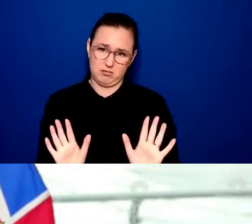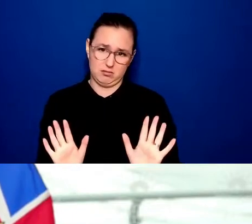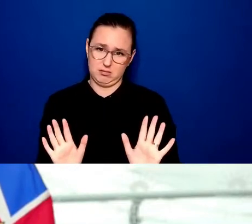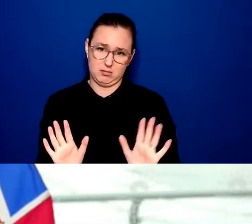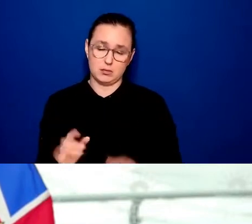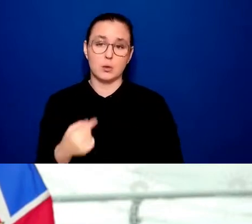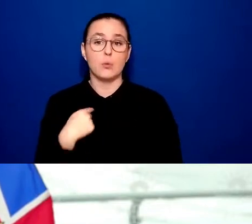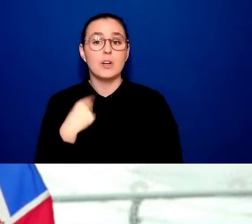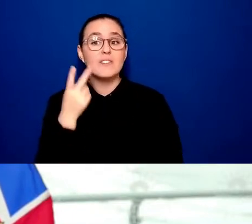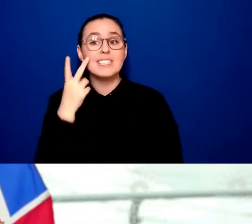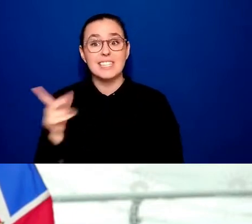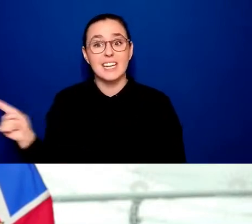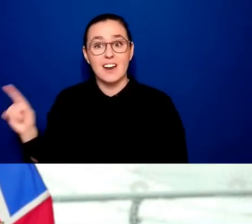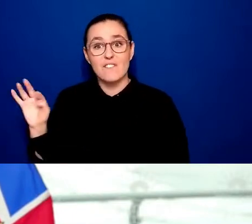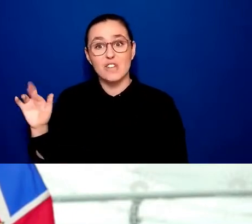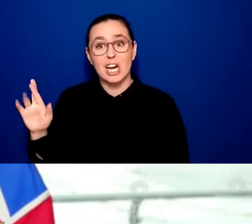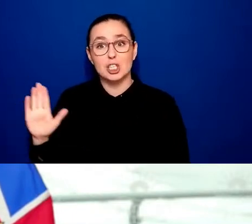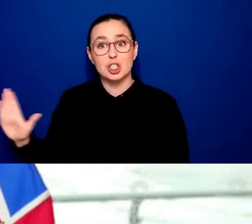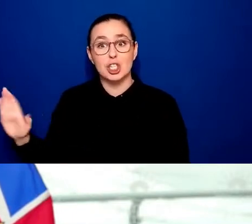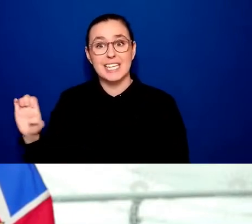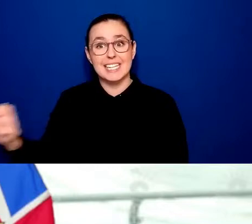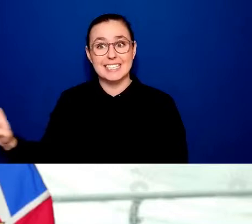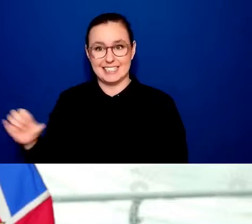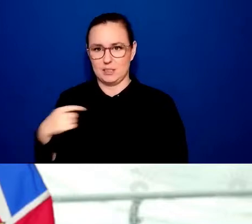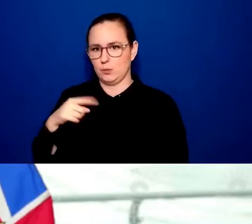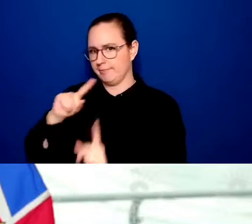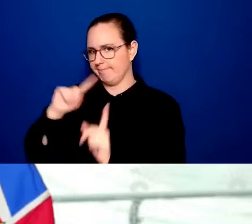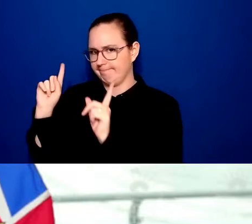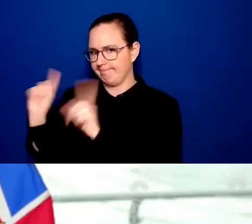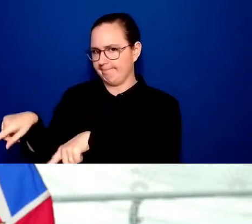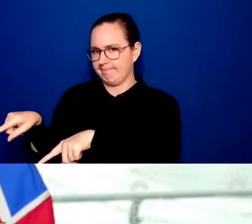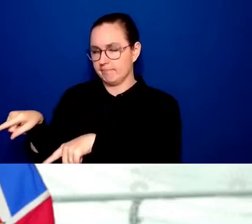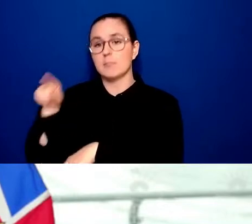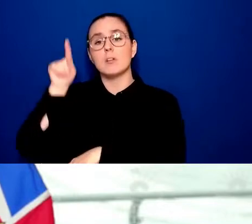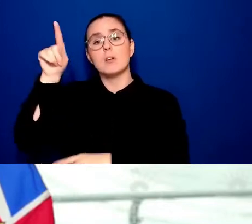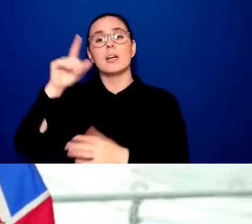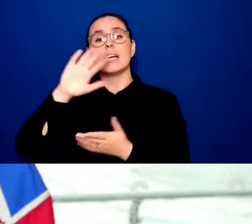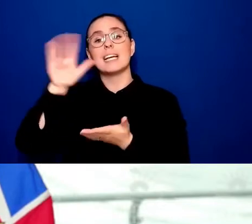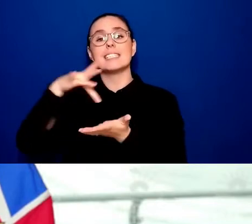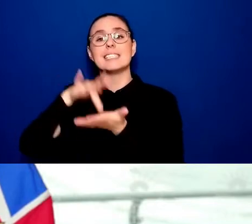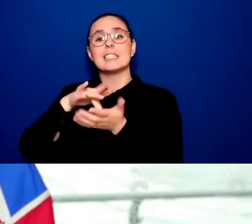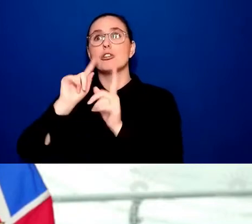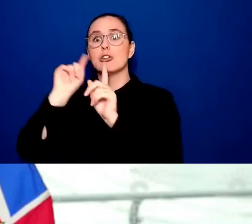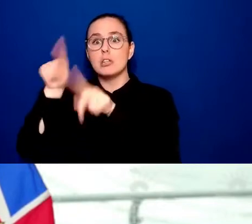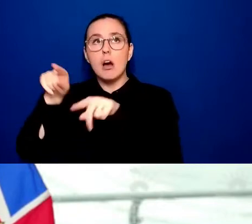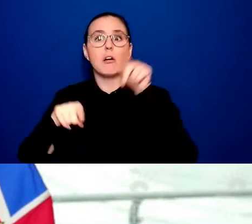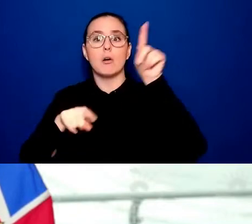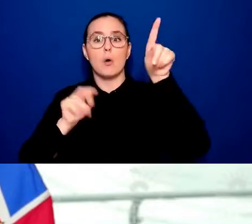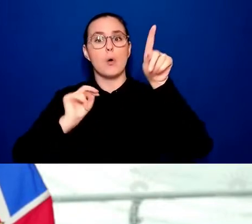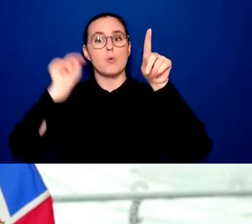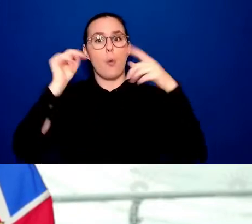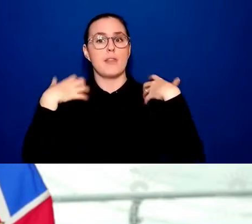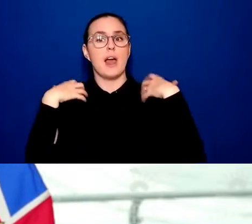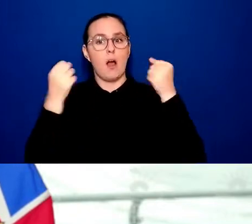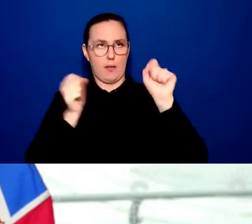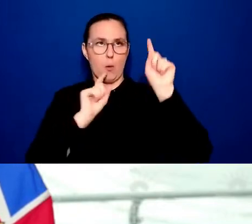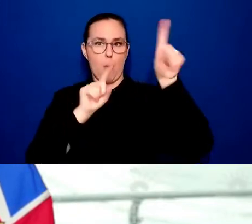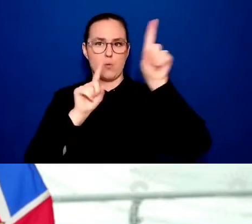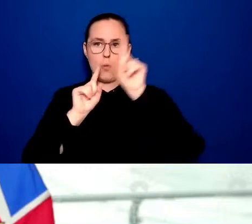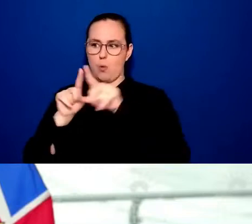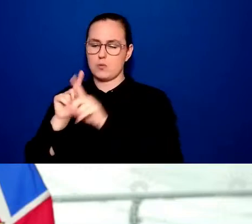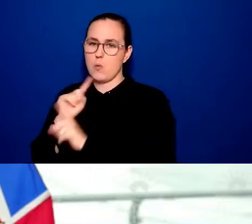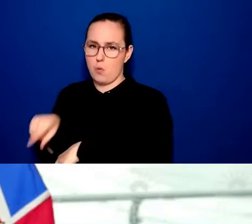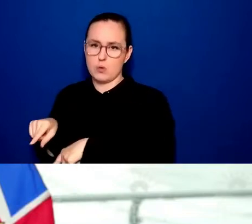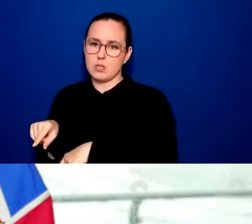Fraser East, continue to have measures in place in Interior Health and Northern Health, which we're also seeing in a pandemic that's become a pandemic